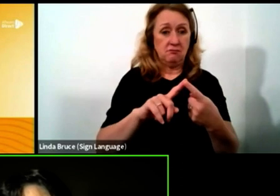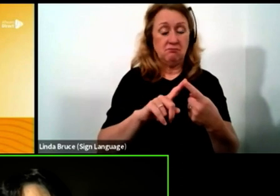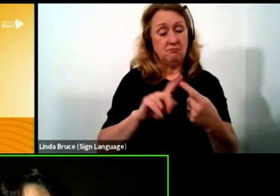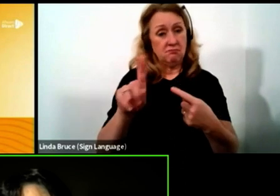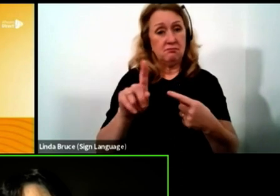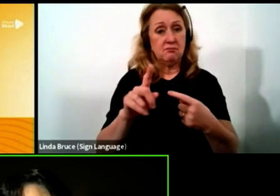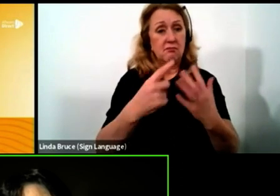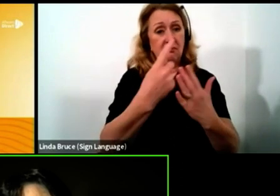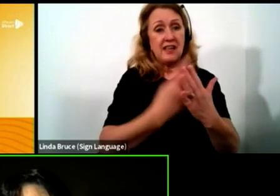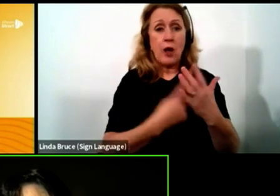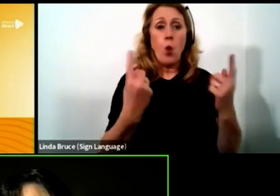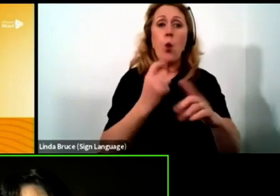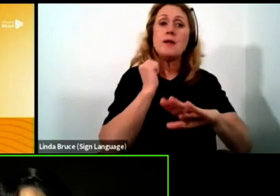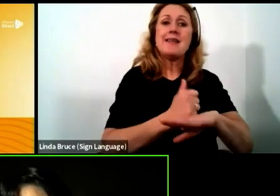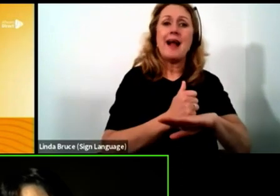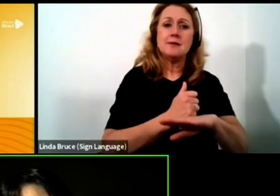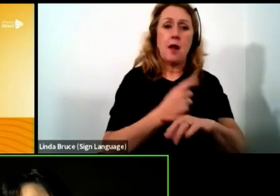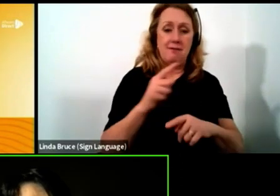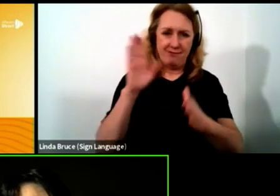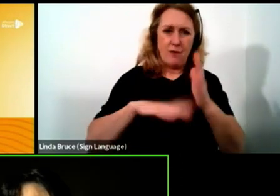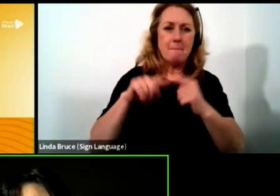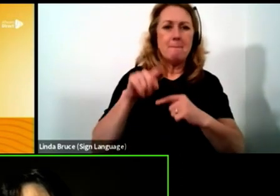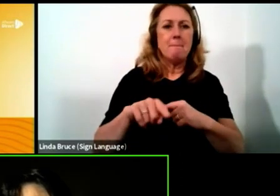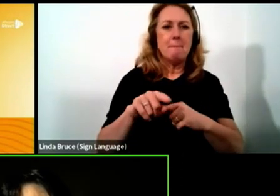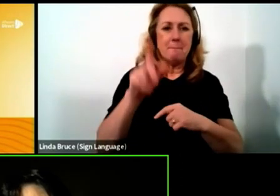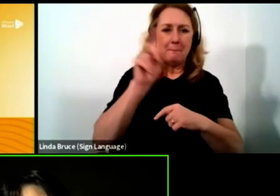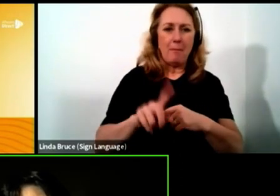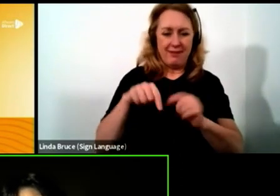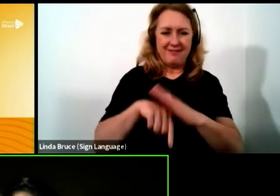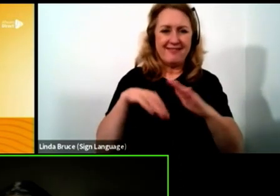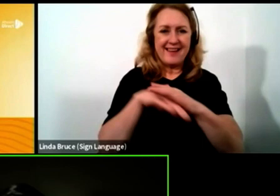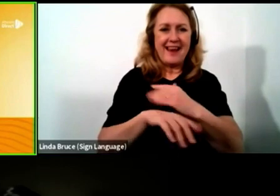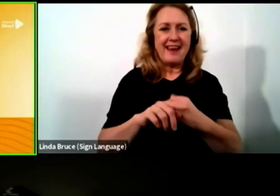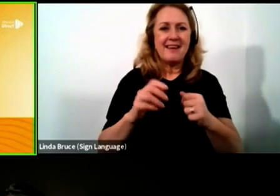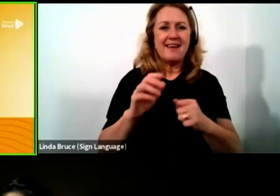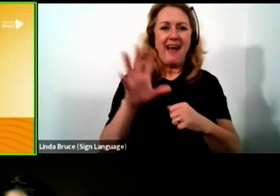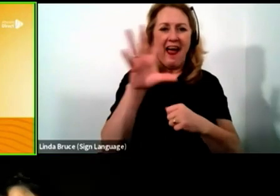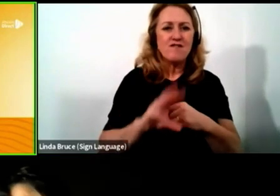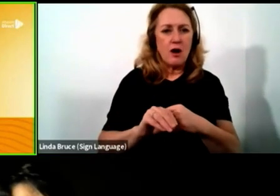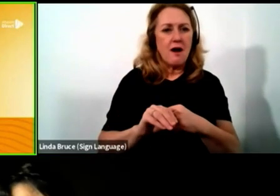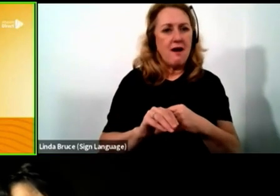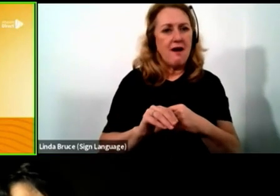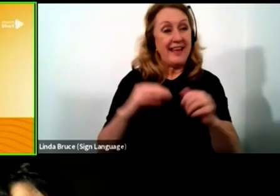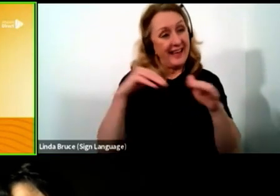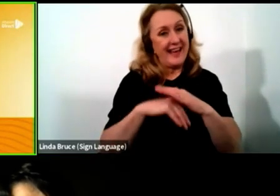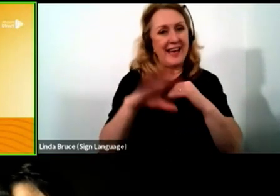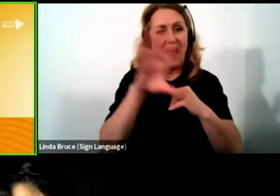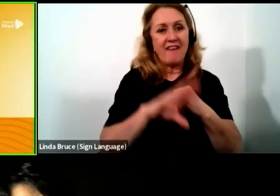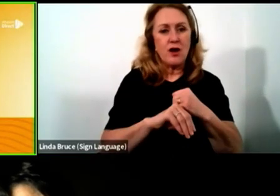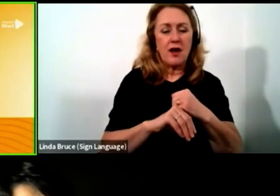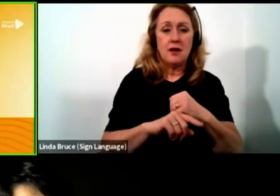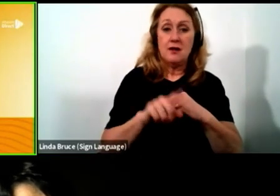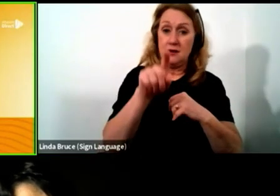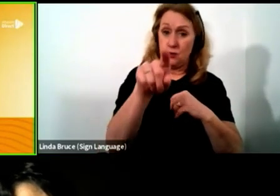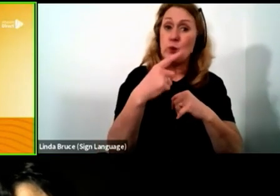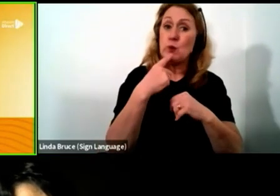Africans for Africa, in Africa, but of course, with strong partnership. I'm taking that message and I'm going to put it this way. You are